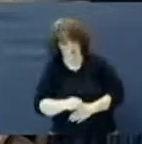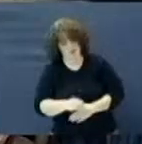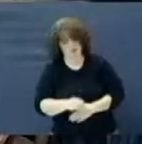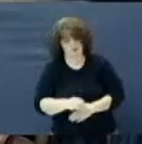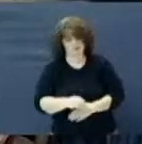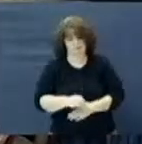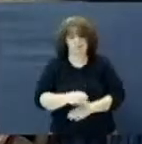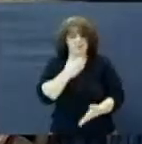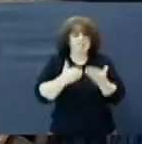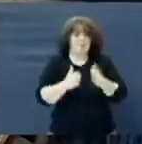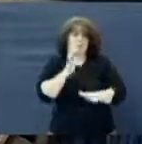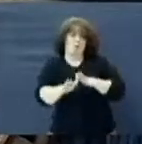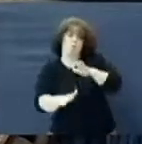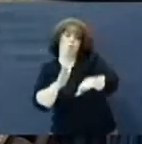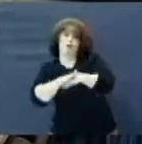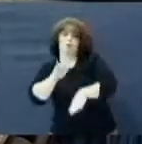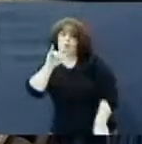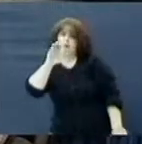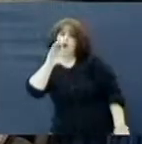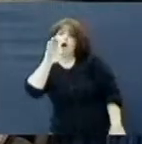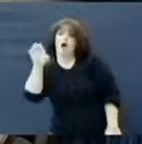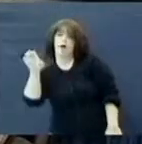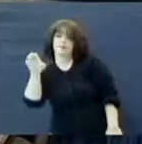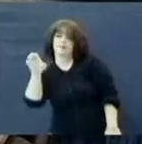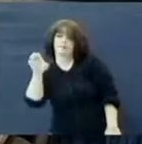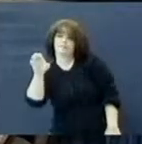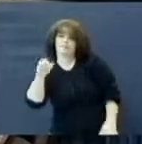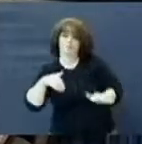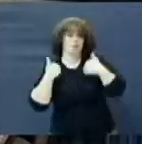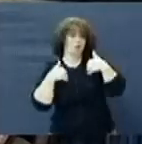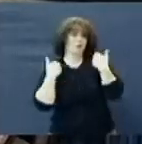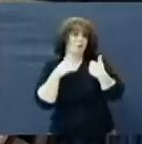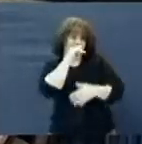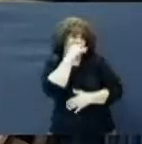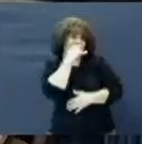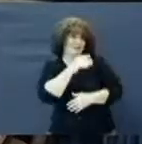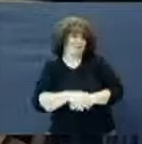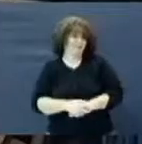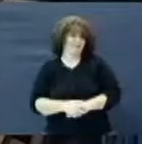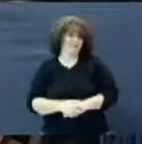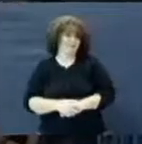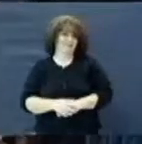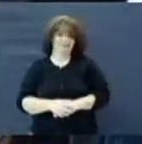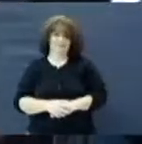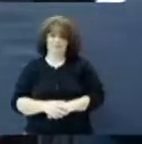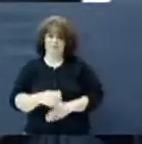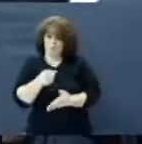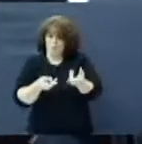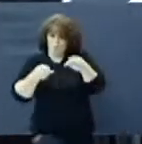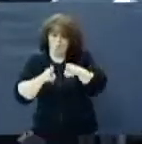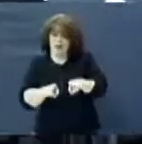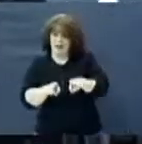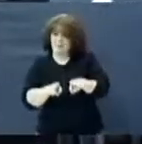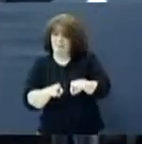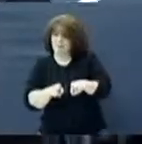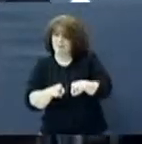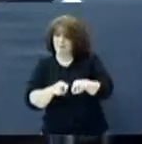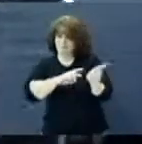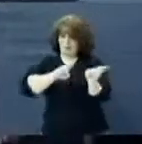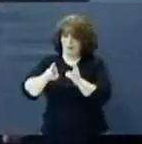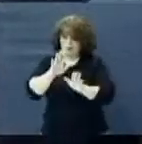you was younger? Tried the ice out. Come on, raise your hand. Anybody? What'd you do when you went out there to get ready to